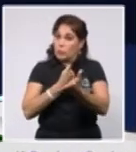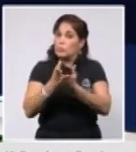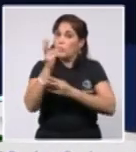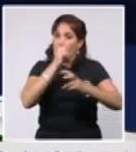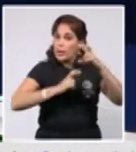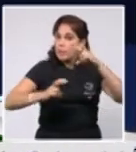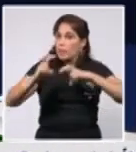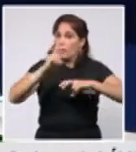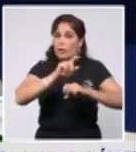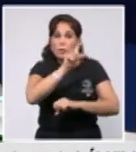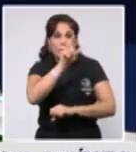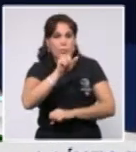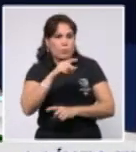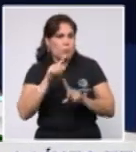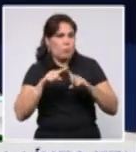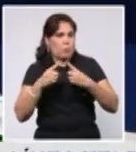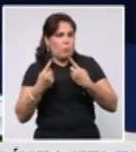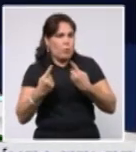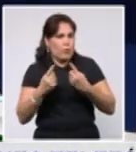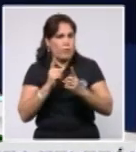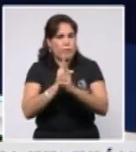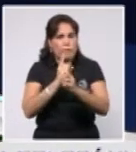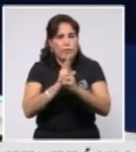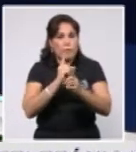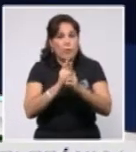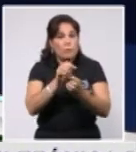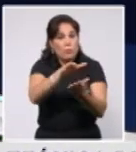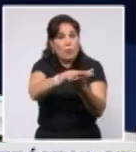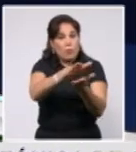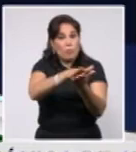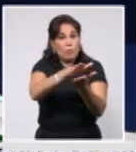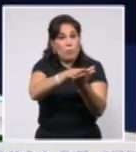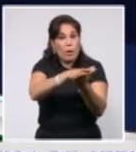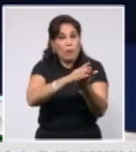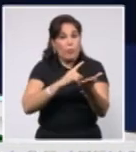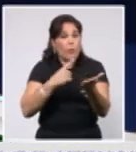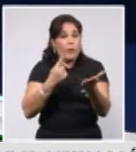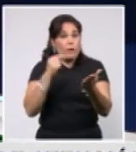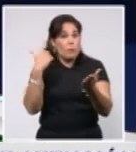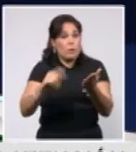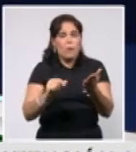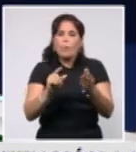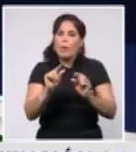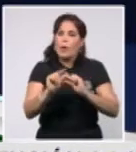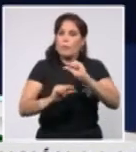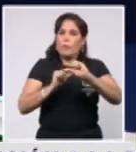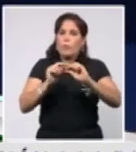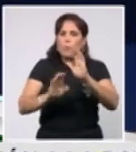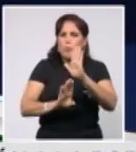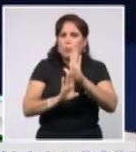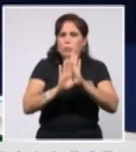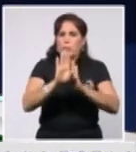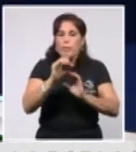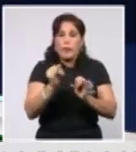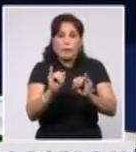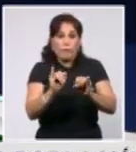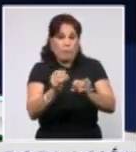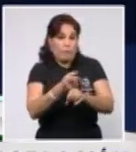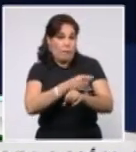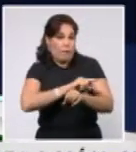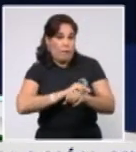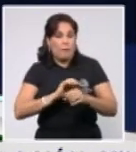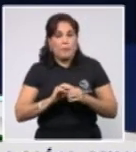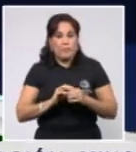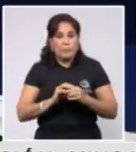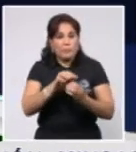Overall, 60% of all positive cases on the island since the pandemic began have shown no